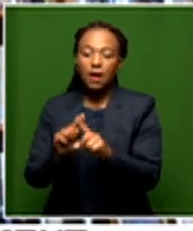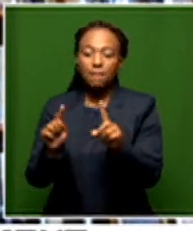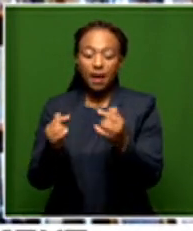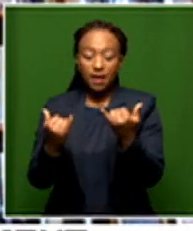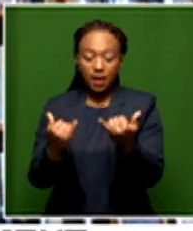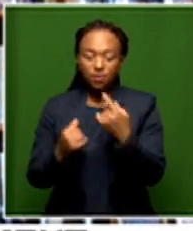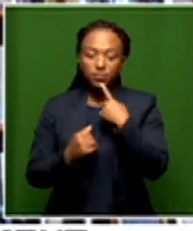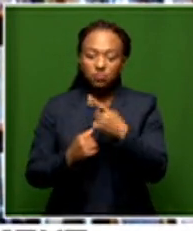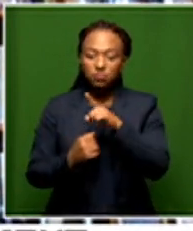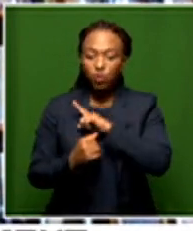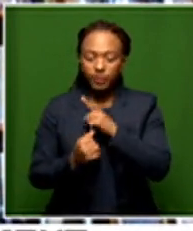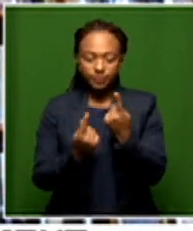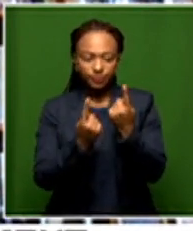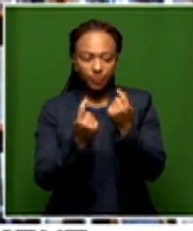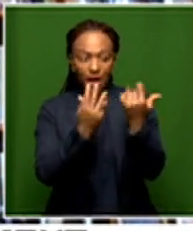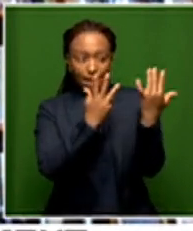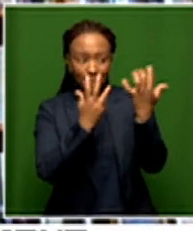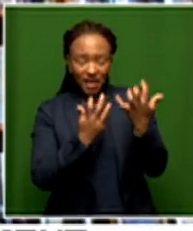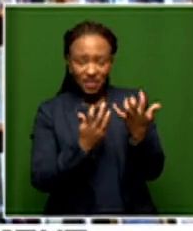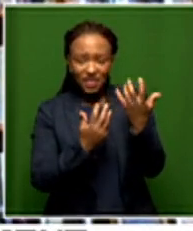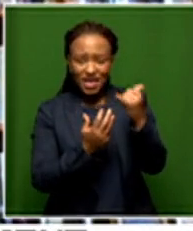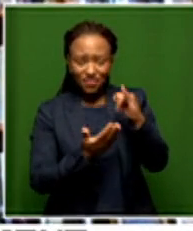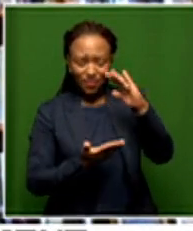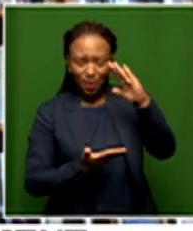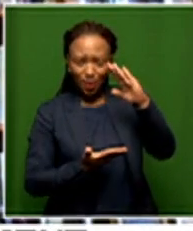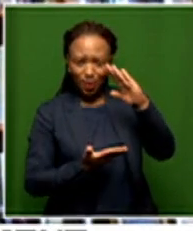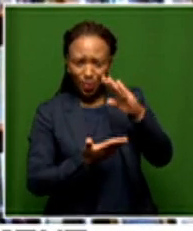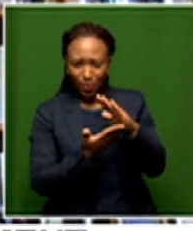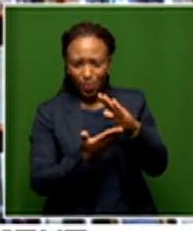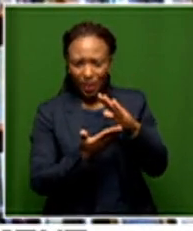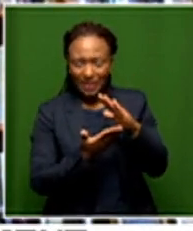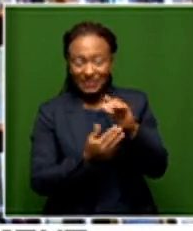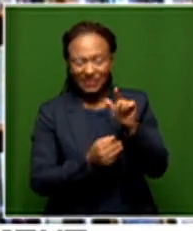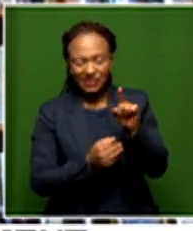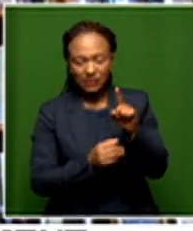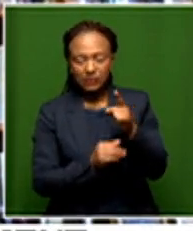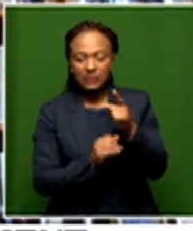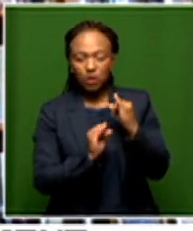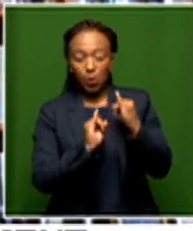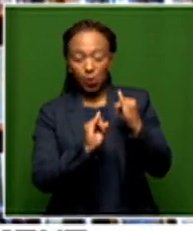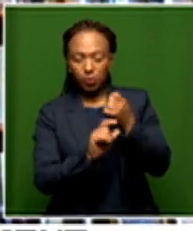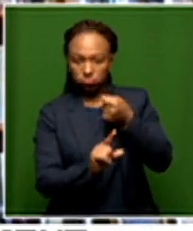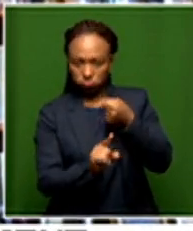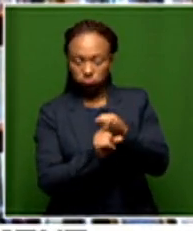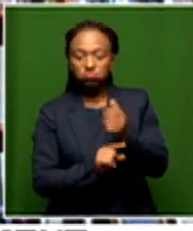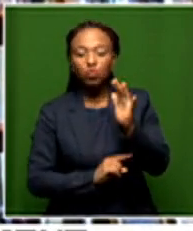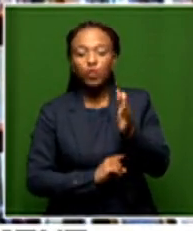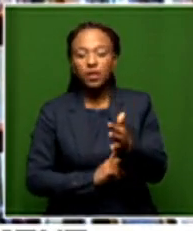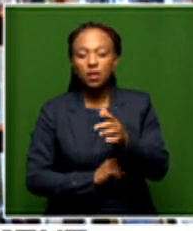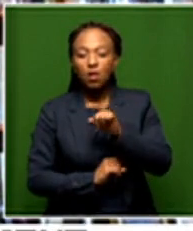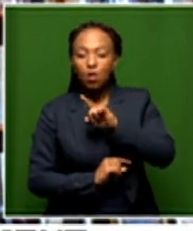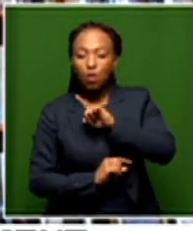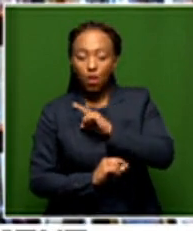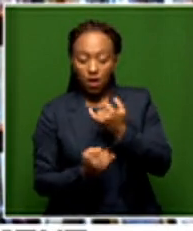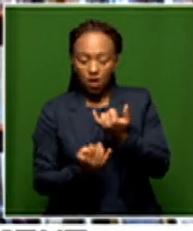the budget cuts are going to have a severe impact of a negative kind on